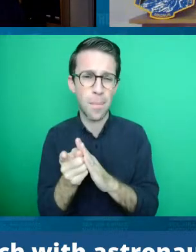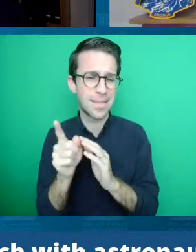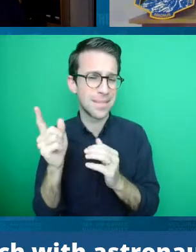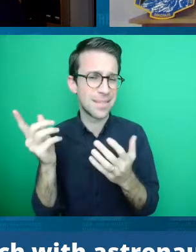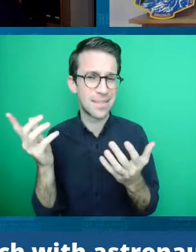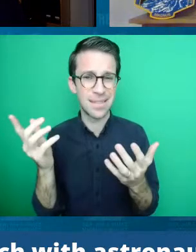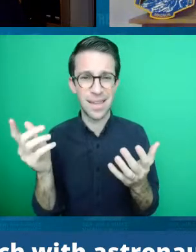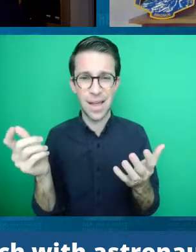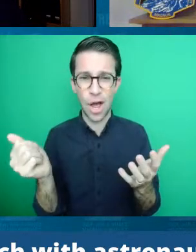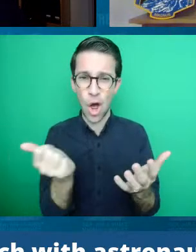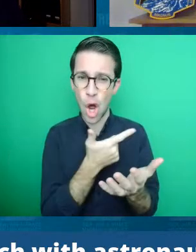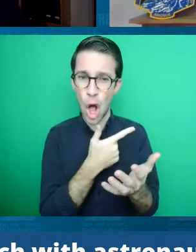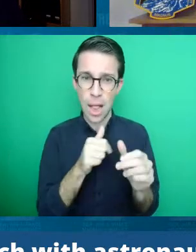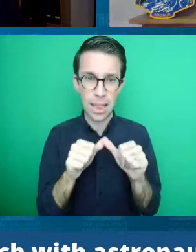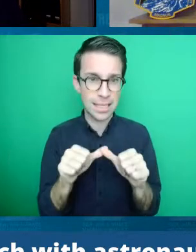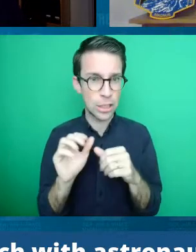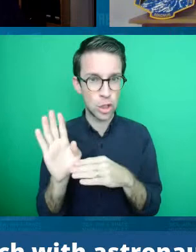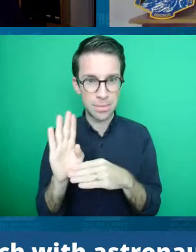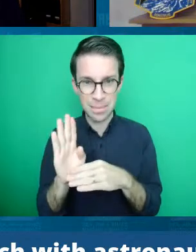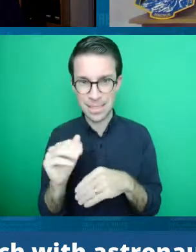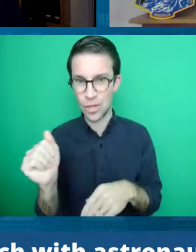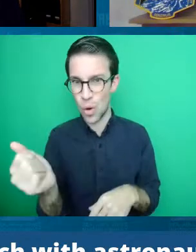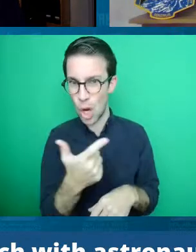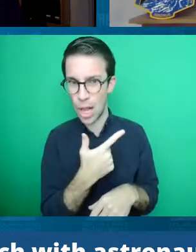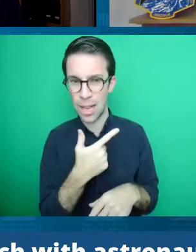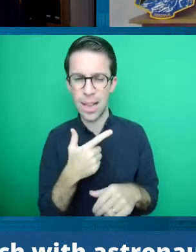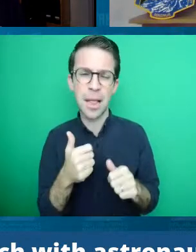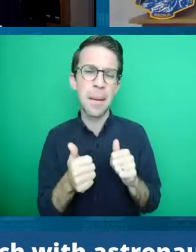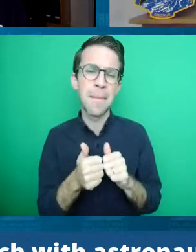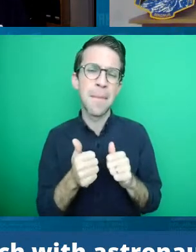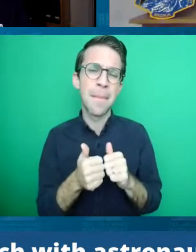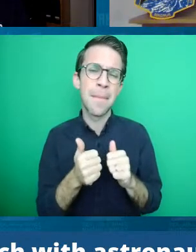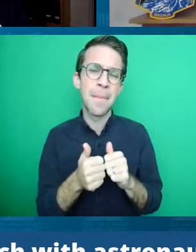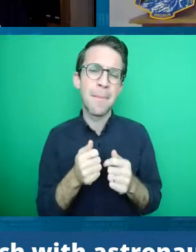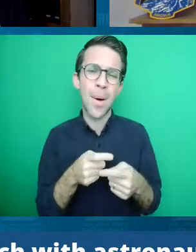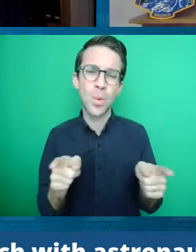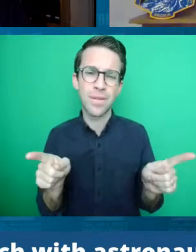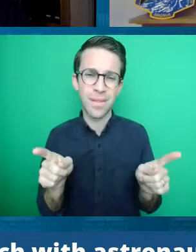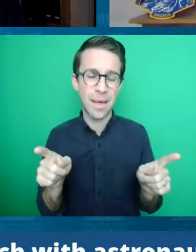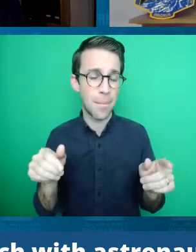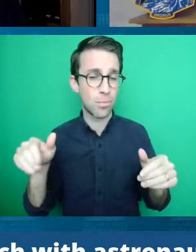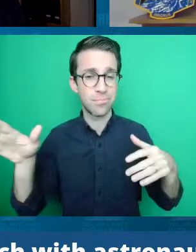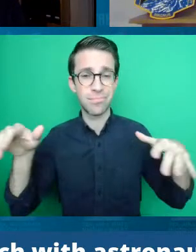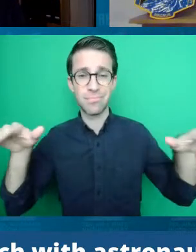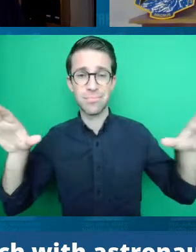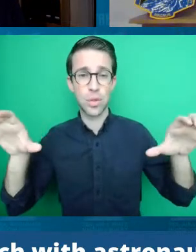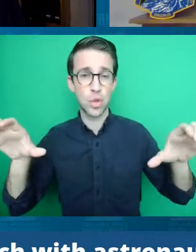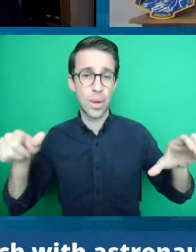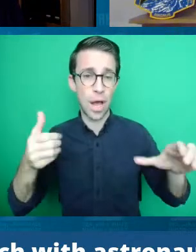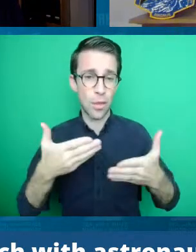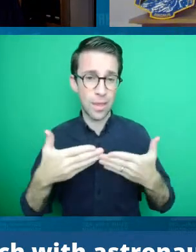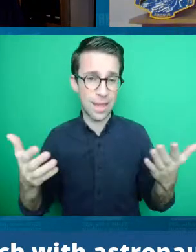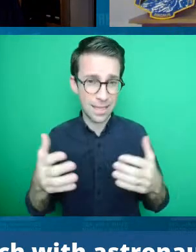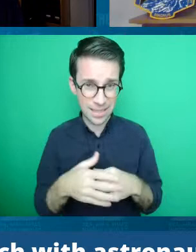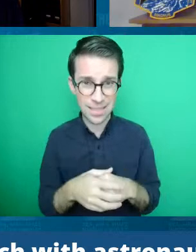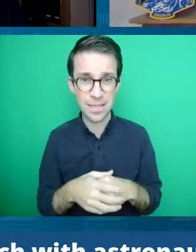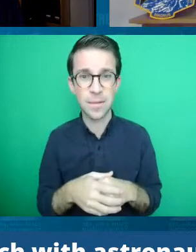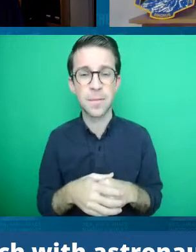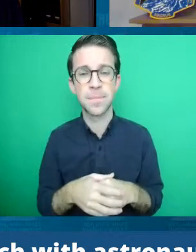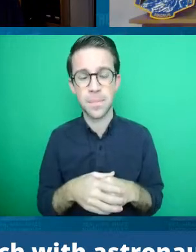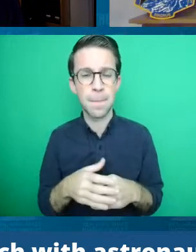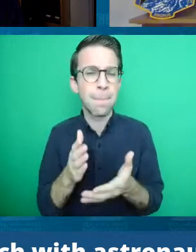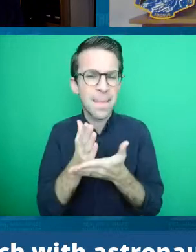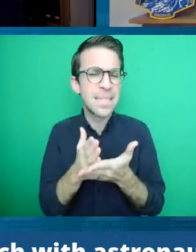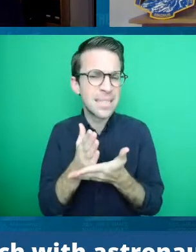Everybody continues to be busy. Everybody's, most of them that I flew with are off doing other things. There's a couple still left in the office I get to hang out